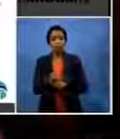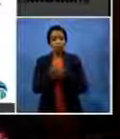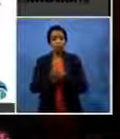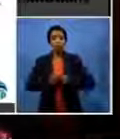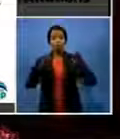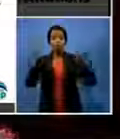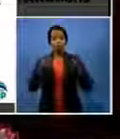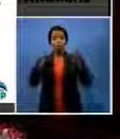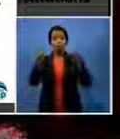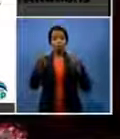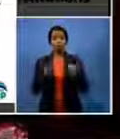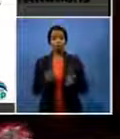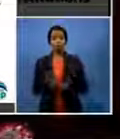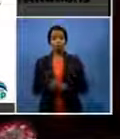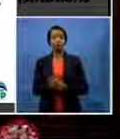cost,